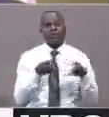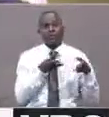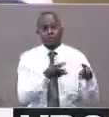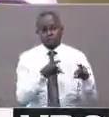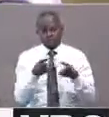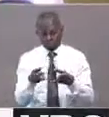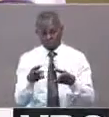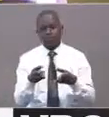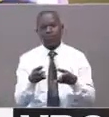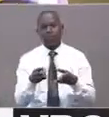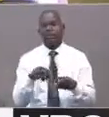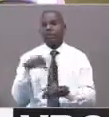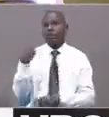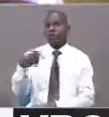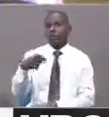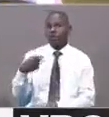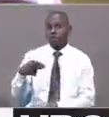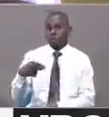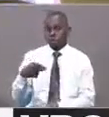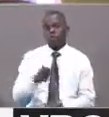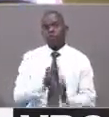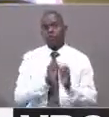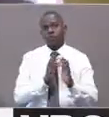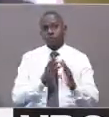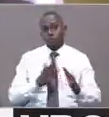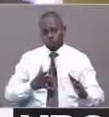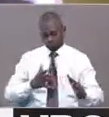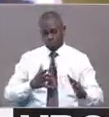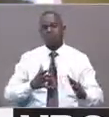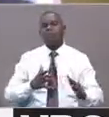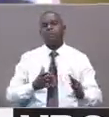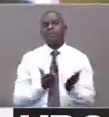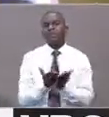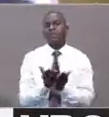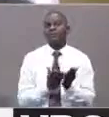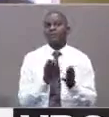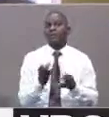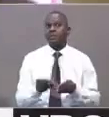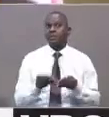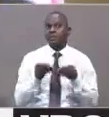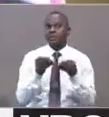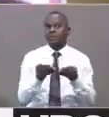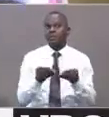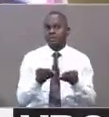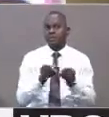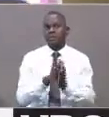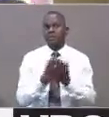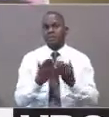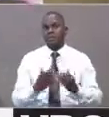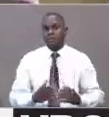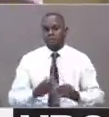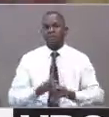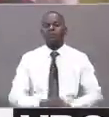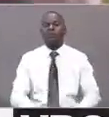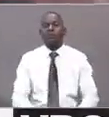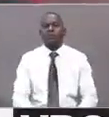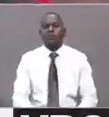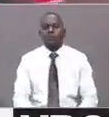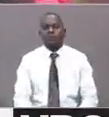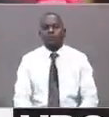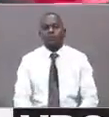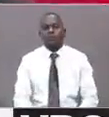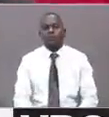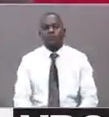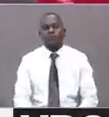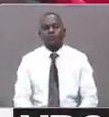Mechanisms for Quality, Effective and Efficient Service Delivery. Doreen Nasasera, reporting for UBC